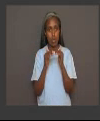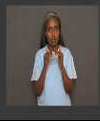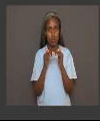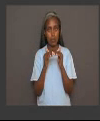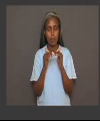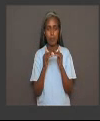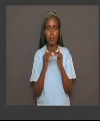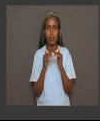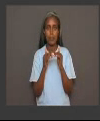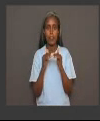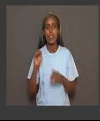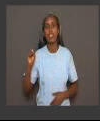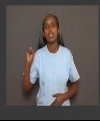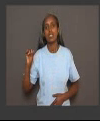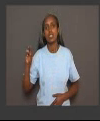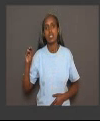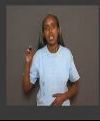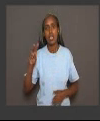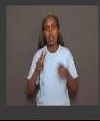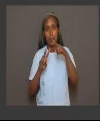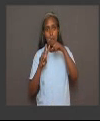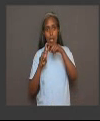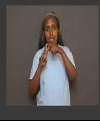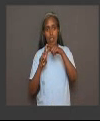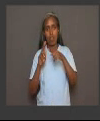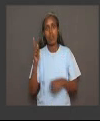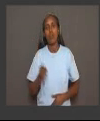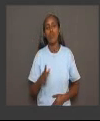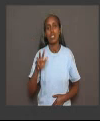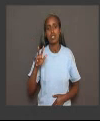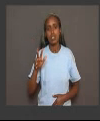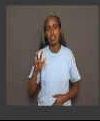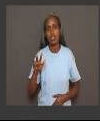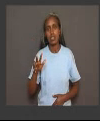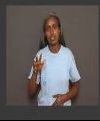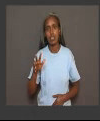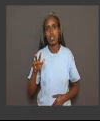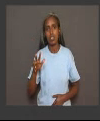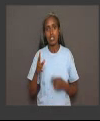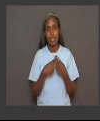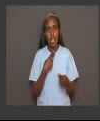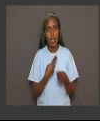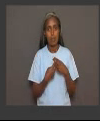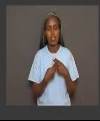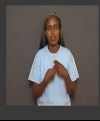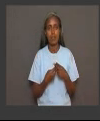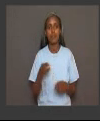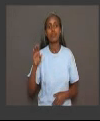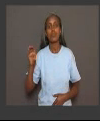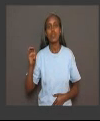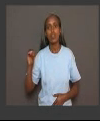equal to sine pi over 3